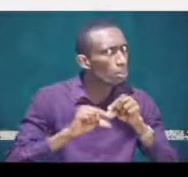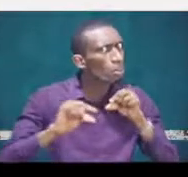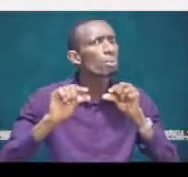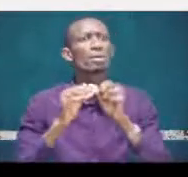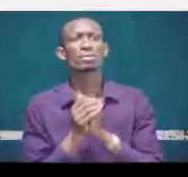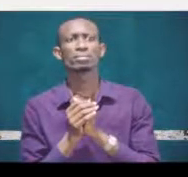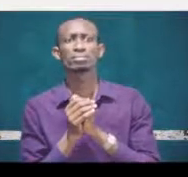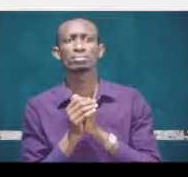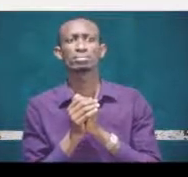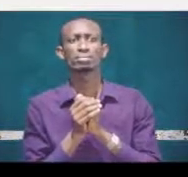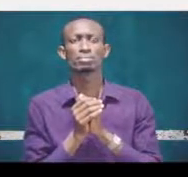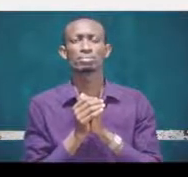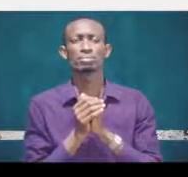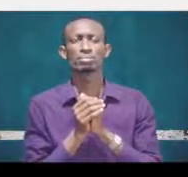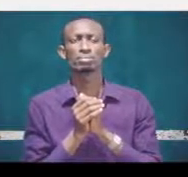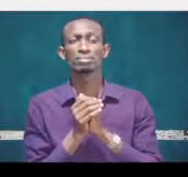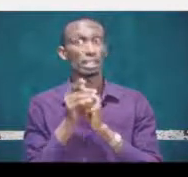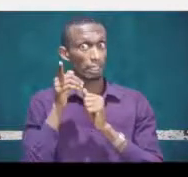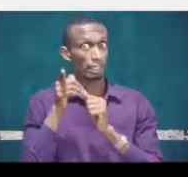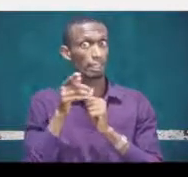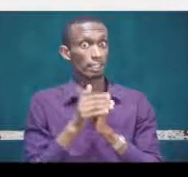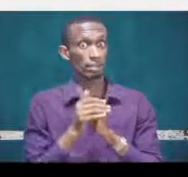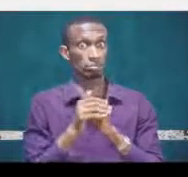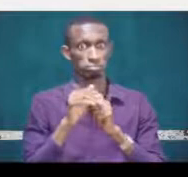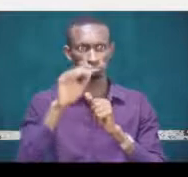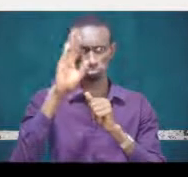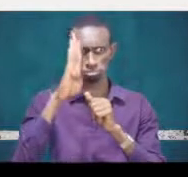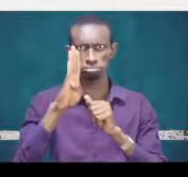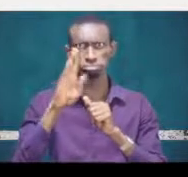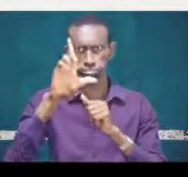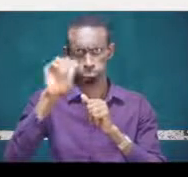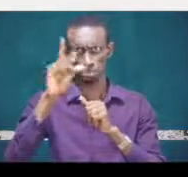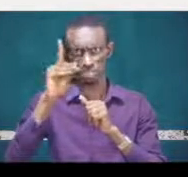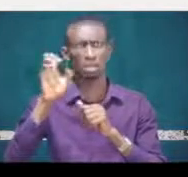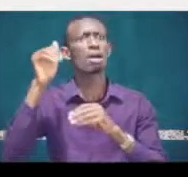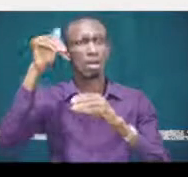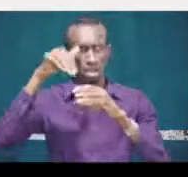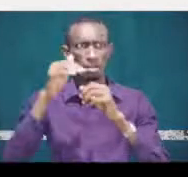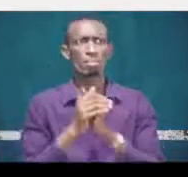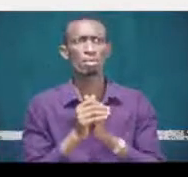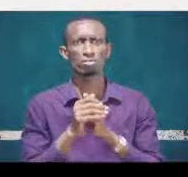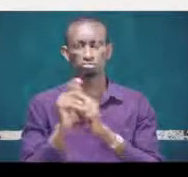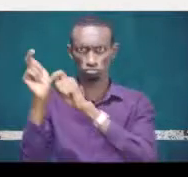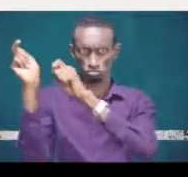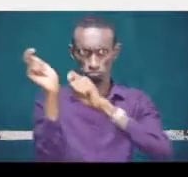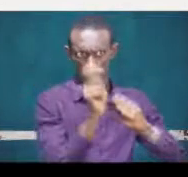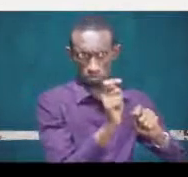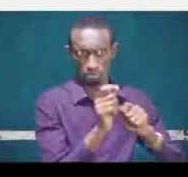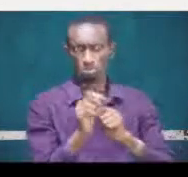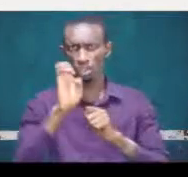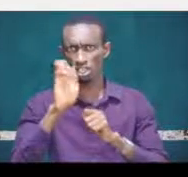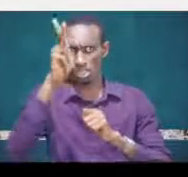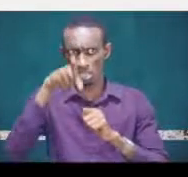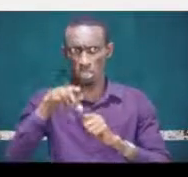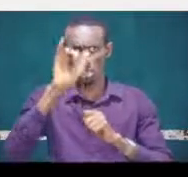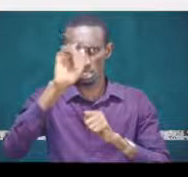Then transitional epithelium is found in the bladder. It can also be found in the ureter and urethra.